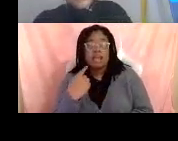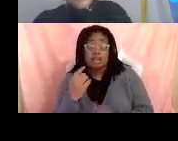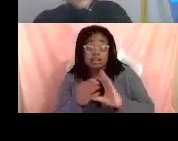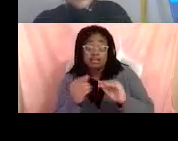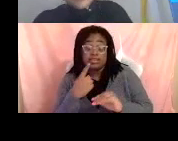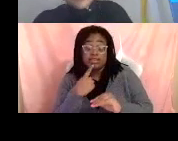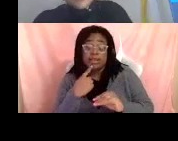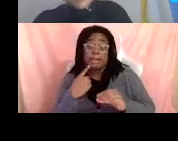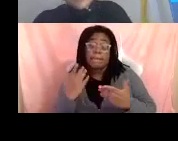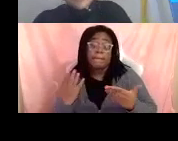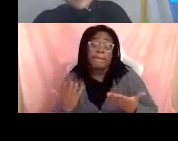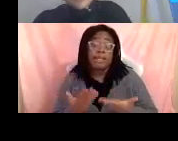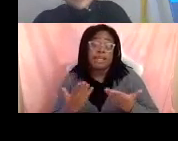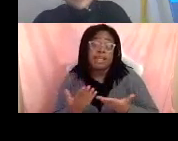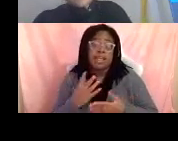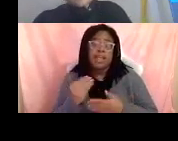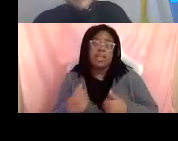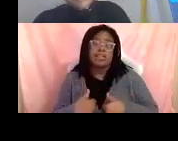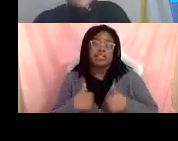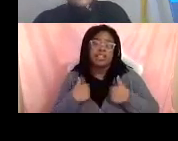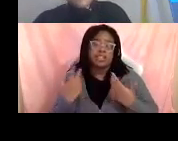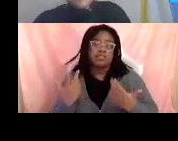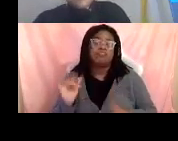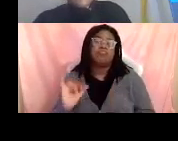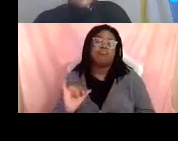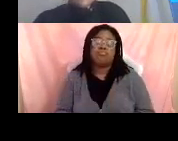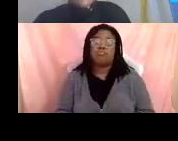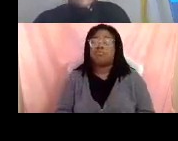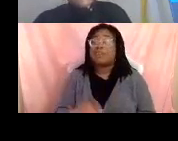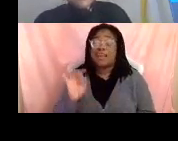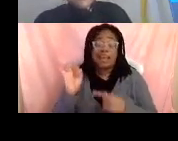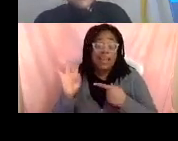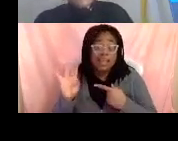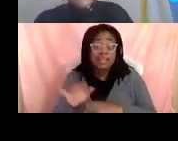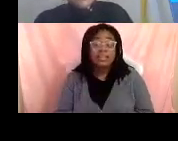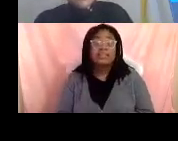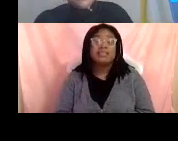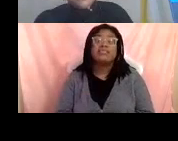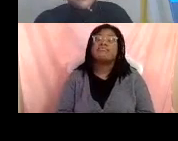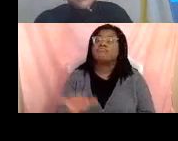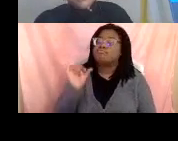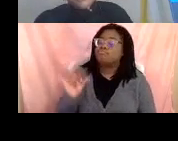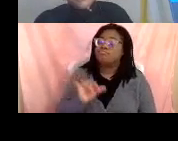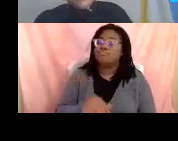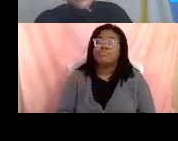and existing. Mm. Mhm. Hate. Mm.